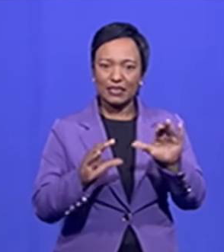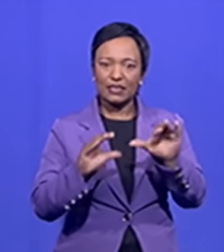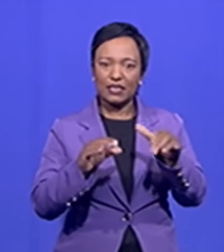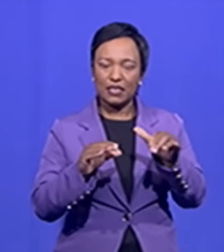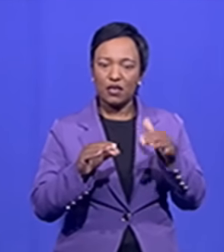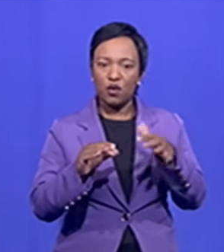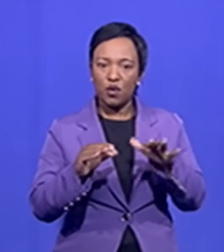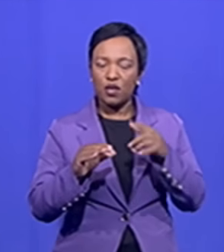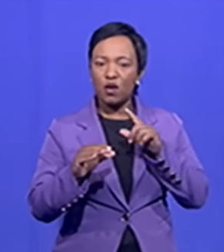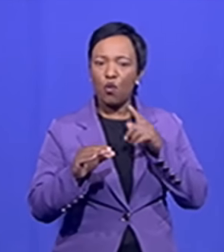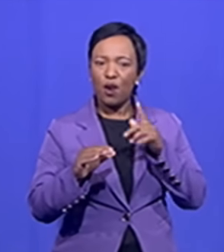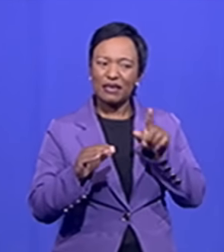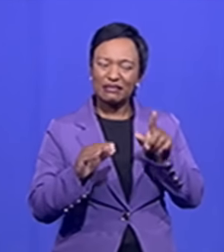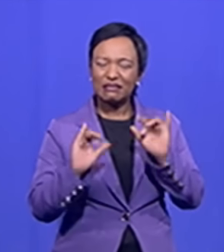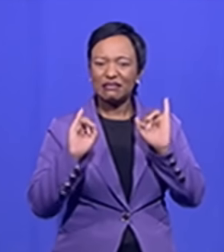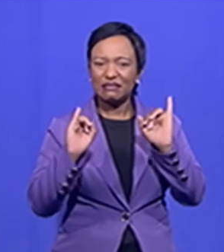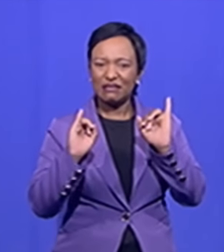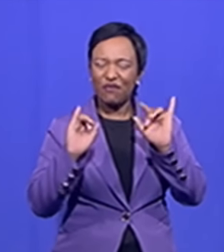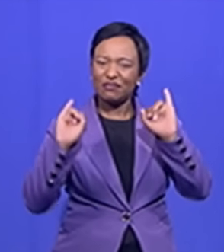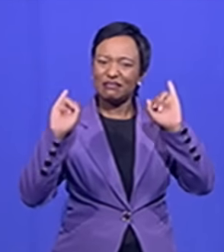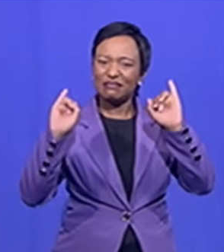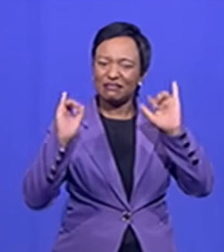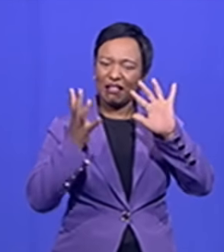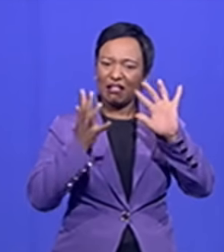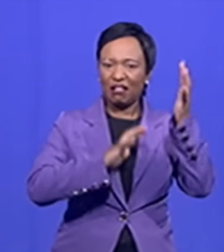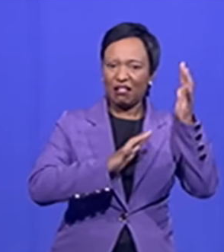phokotso ya dikotsi tse bakwang ke dikoduwa.